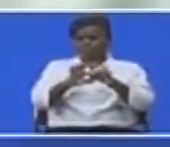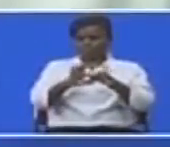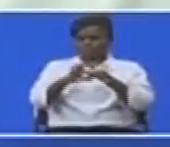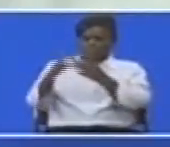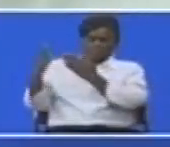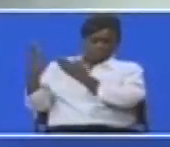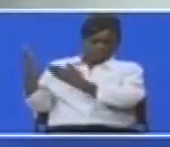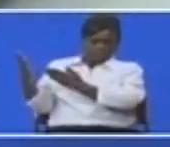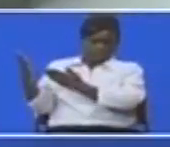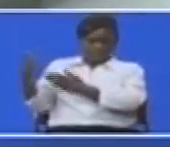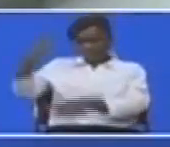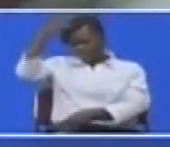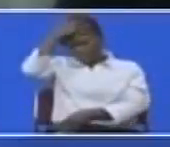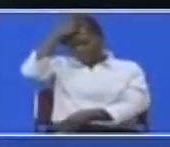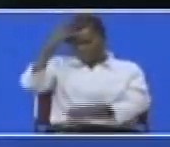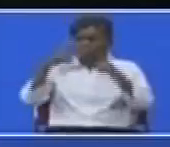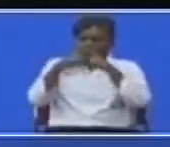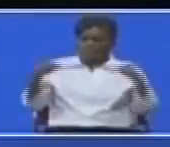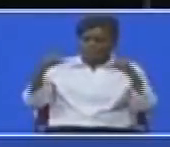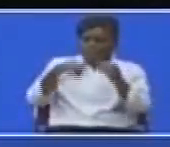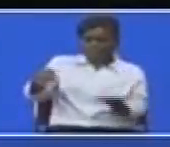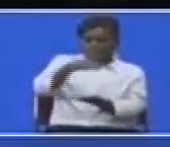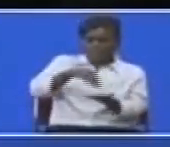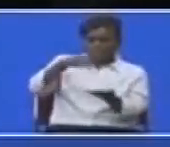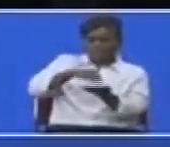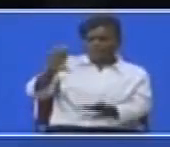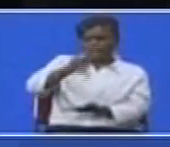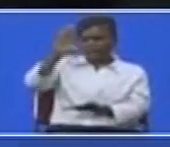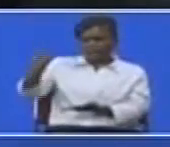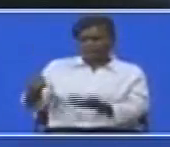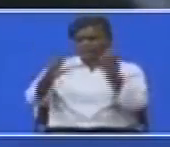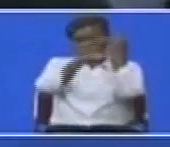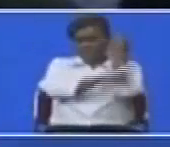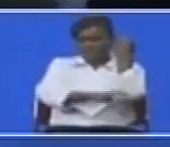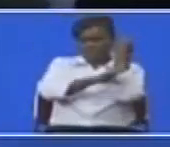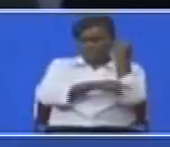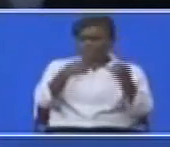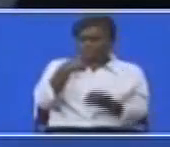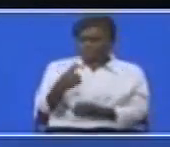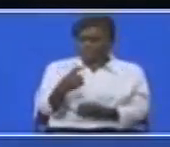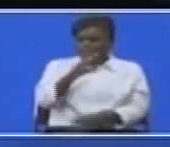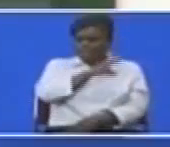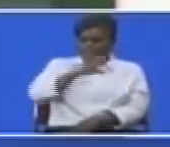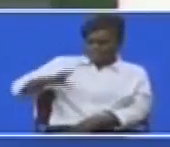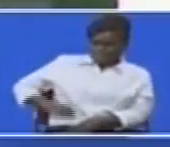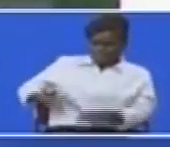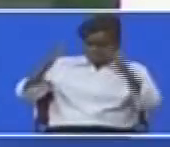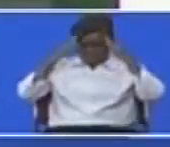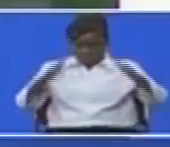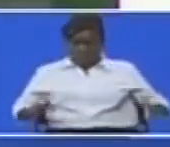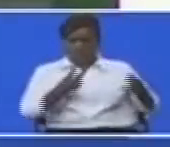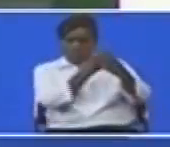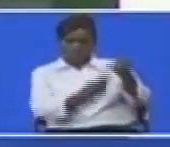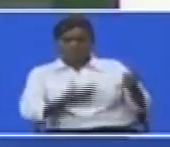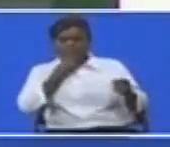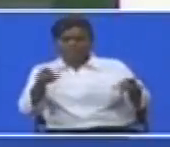this has been Pope Francis's message to the Central African Republic, stating in his words that Christians and Muslims are